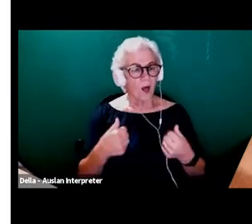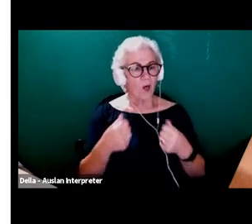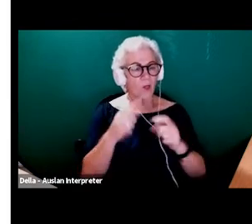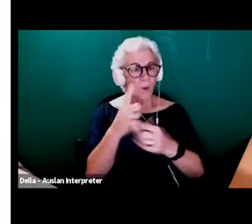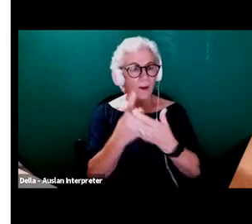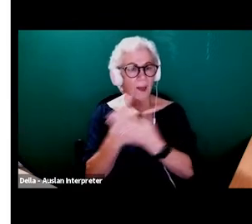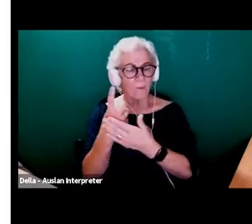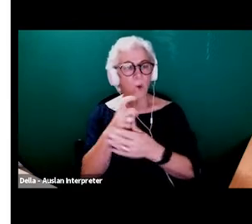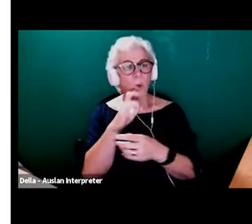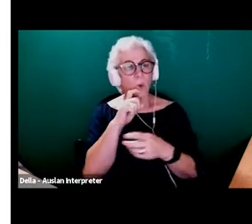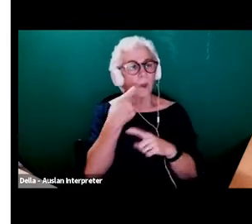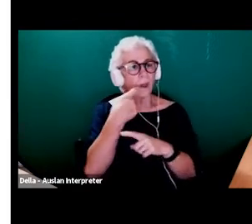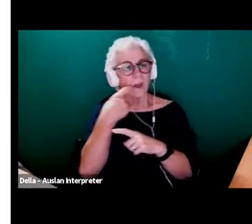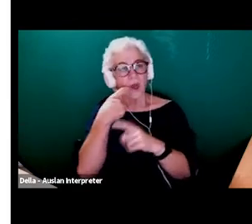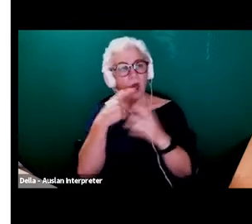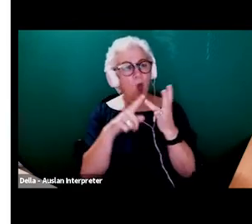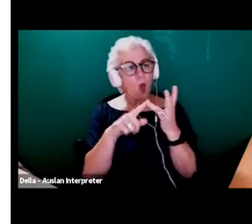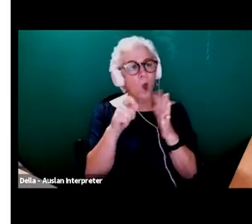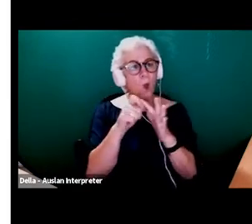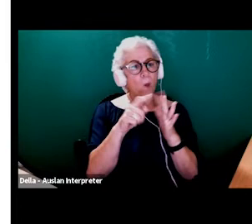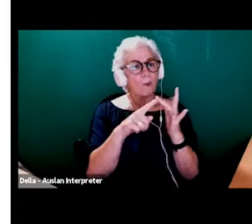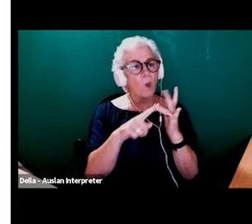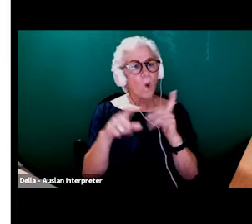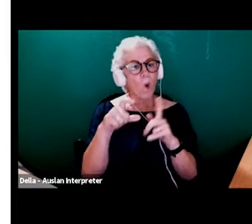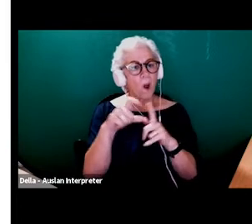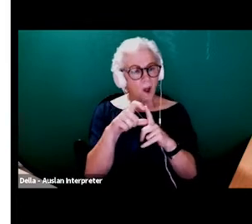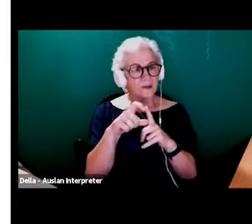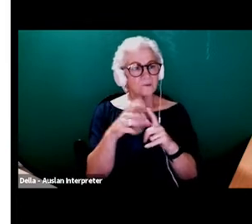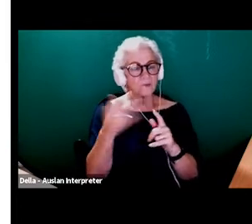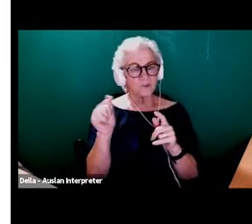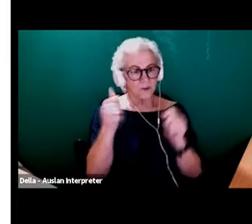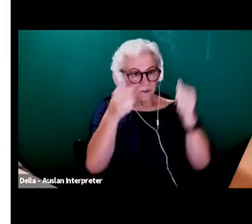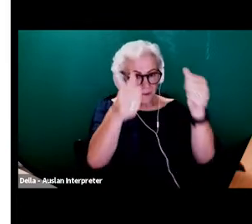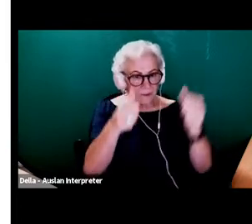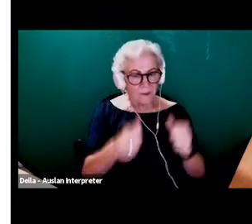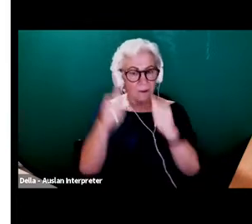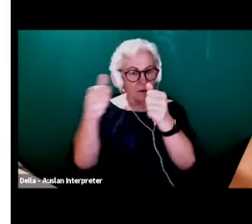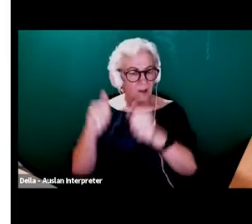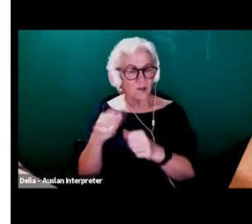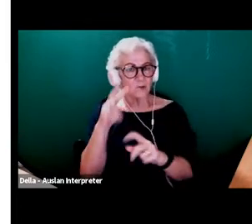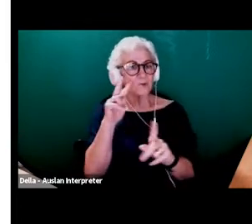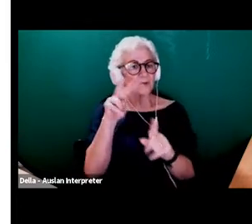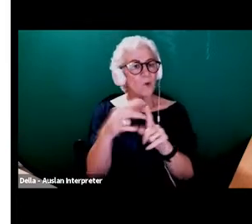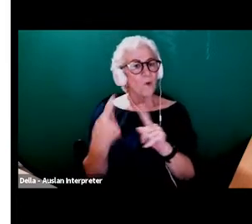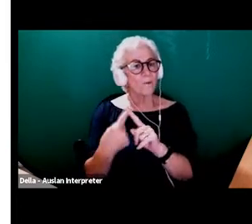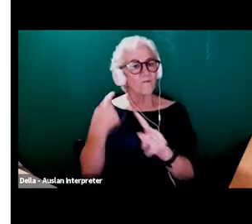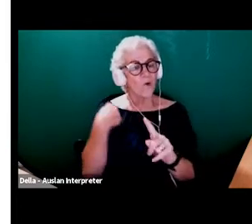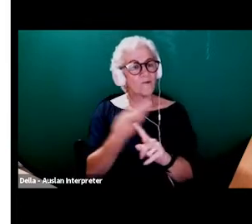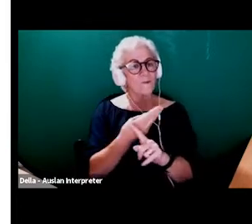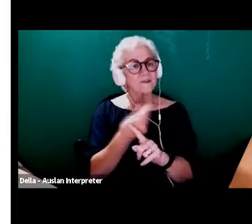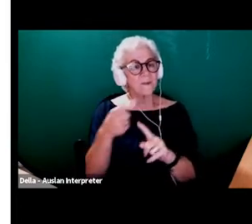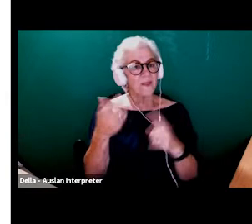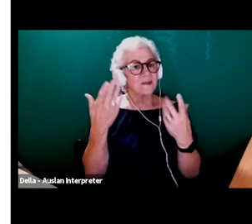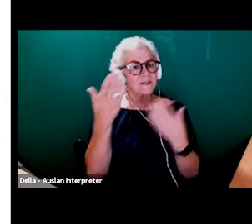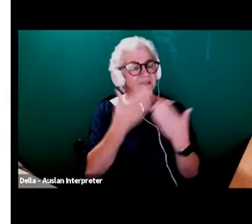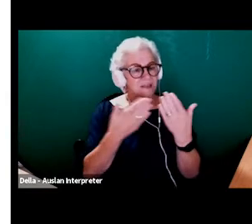dependent. And what I'm just going to do, I know we just had a couple of posters using some of the data from these studies, but I might just